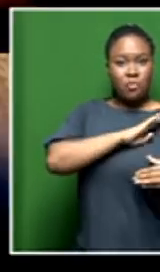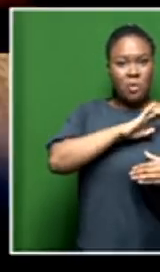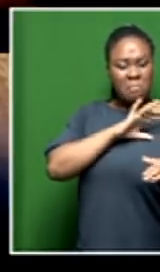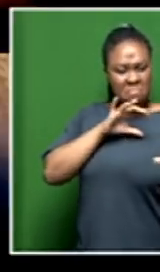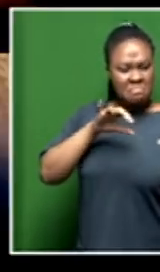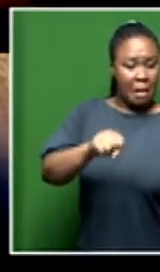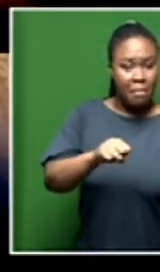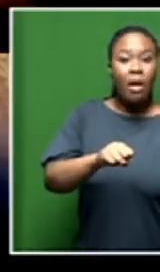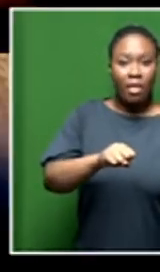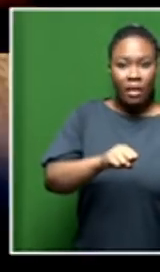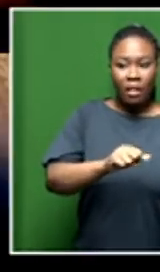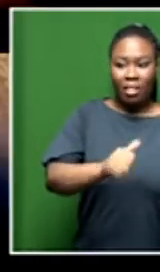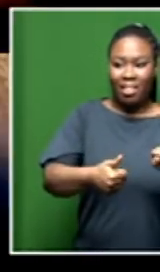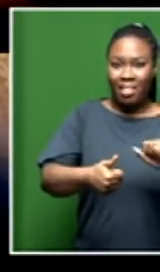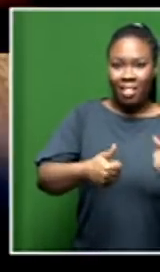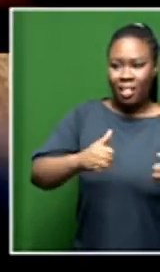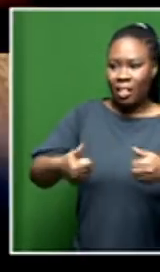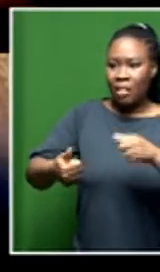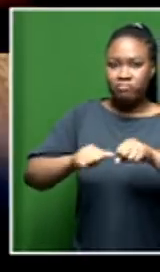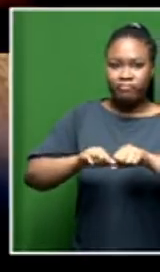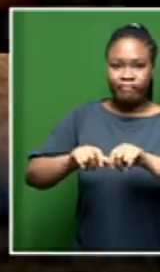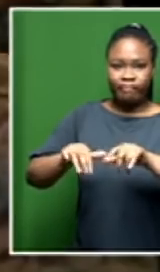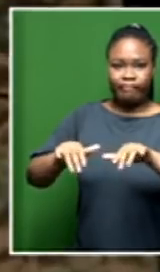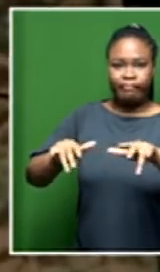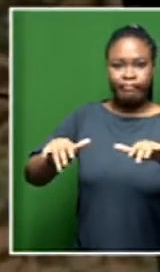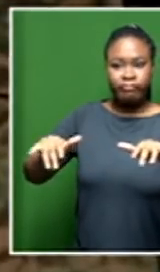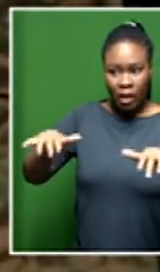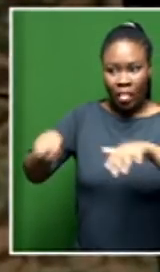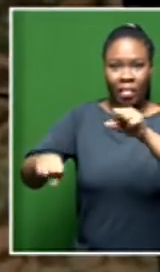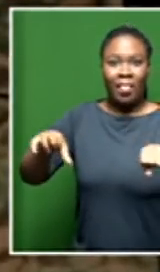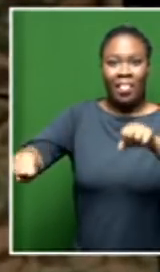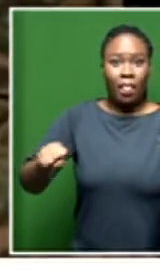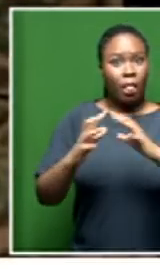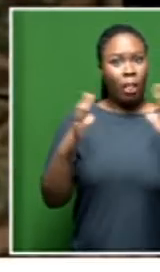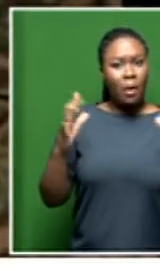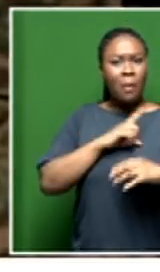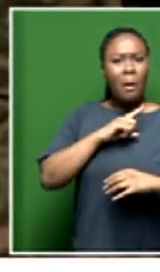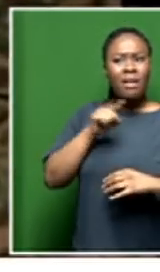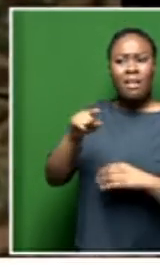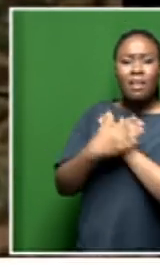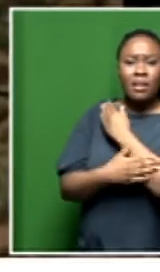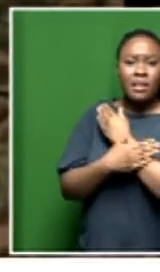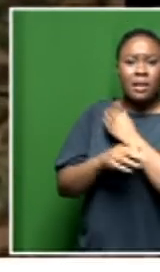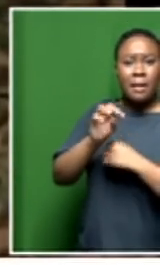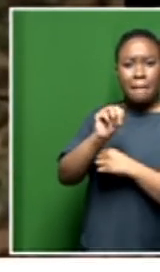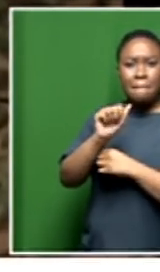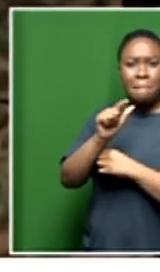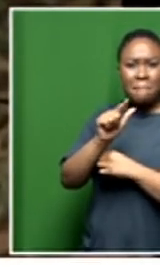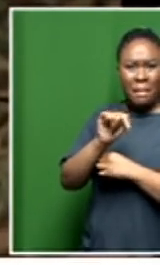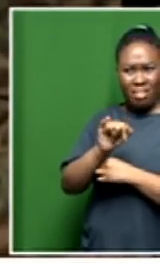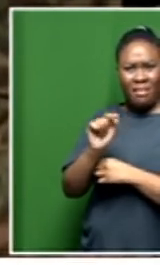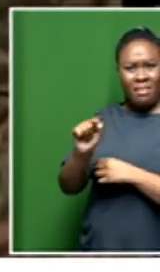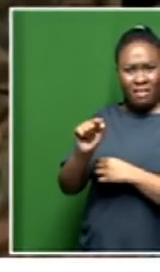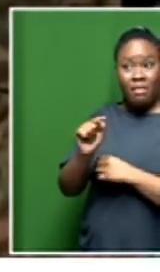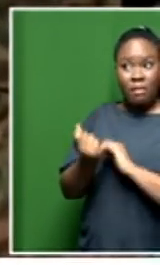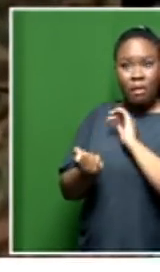the reality is this is exactly what it's looking like, because, when the coup happened in Mali, there were warnings to say, this is now